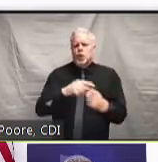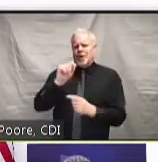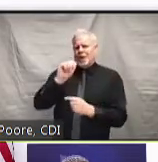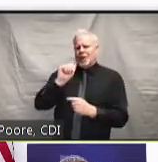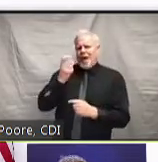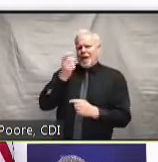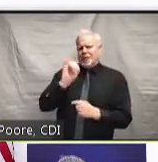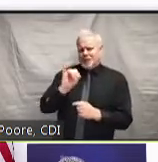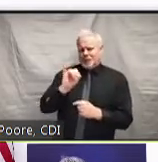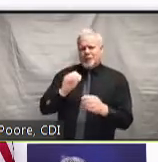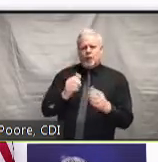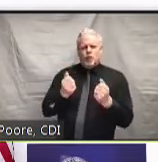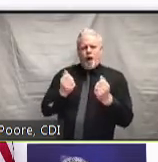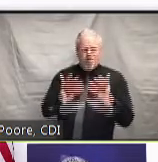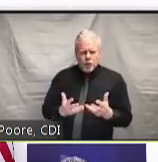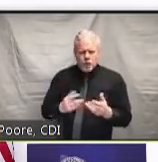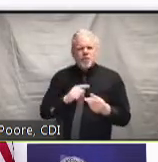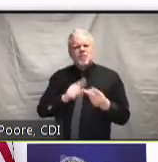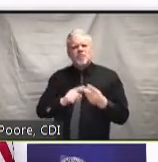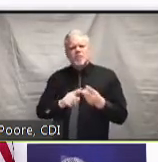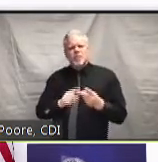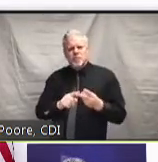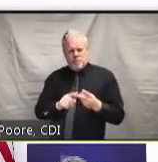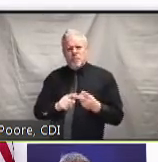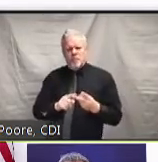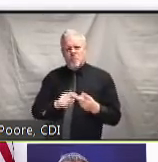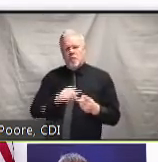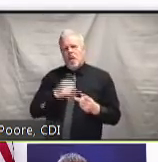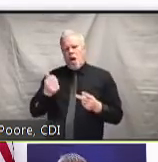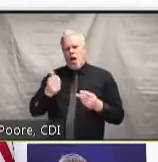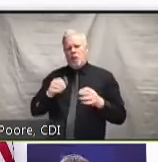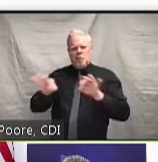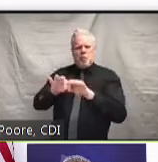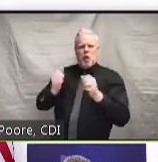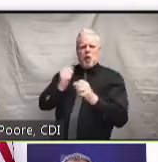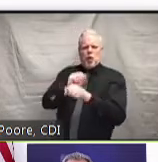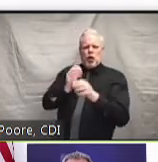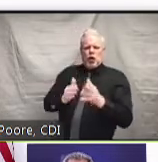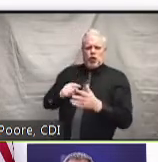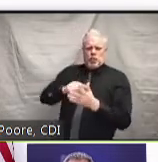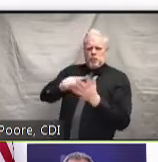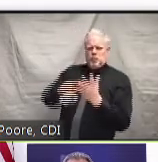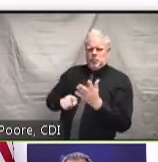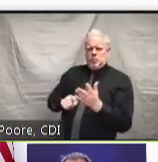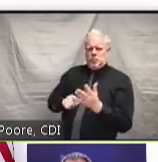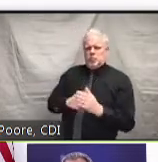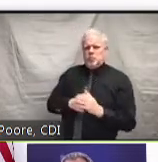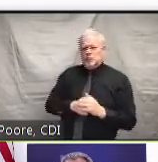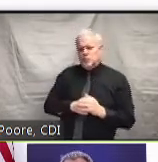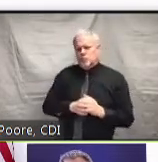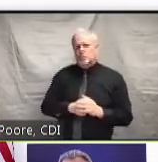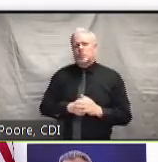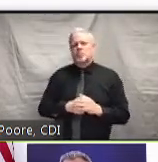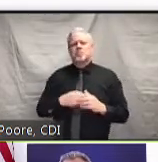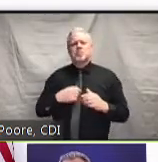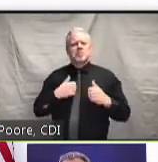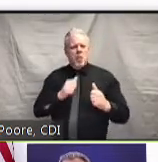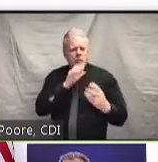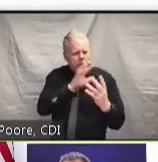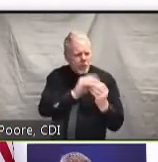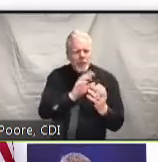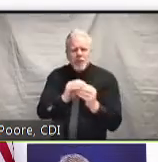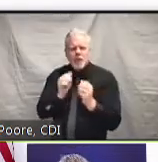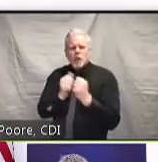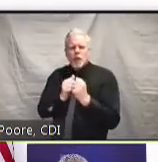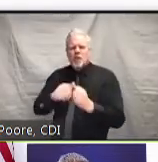counterparts and with the control room yesterday to seek a regional plan to reduce confusion